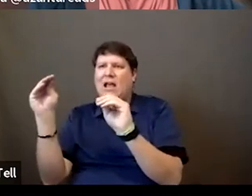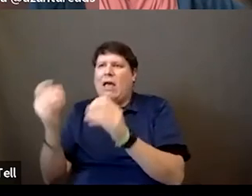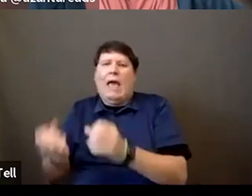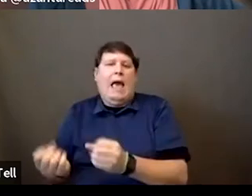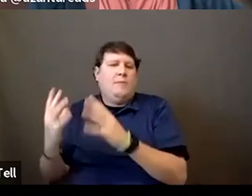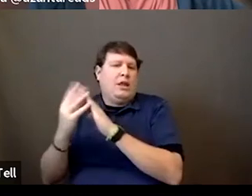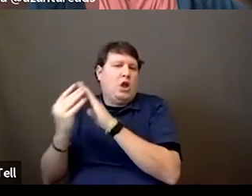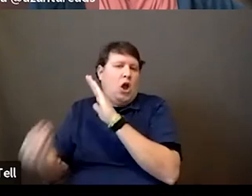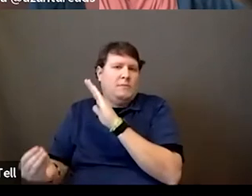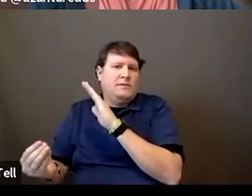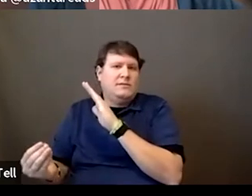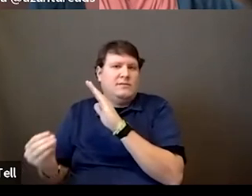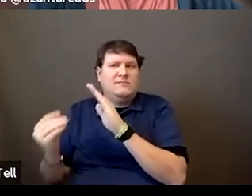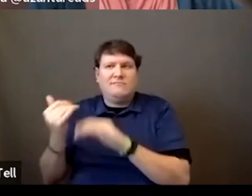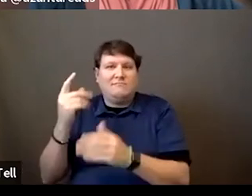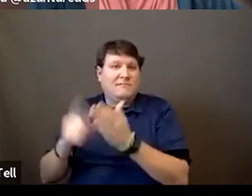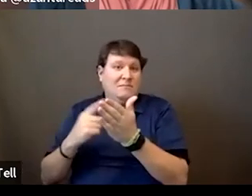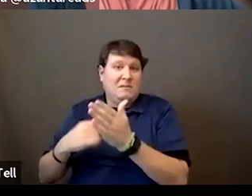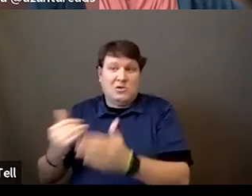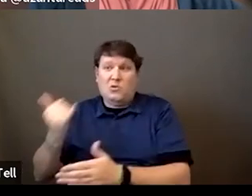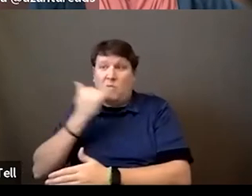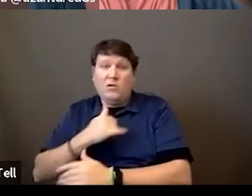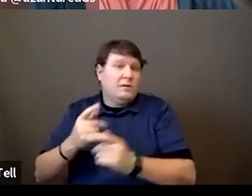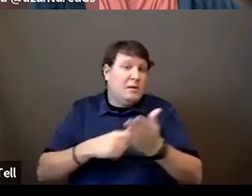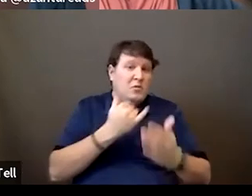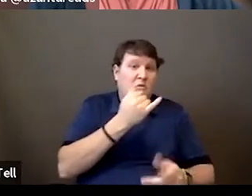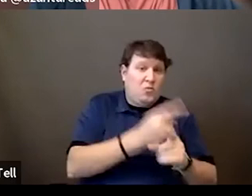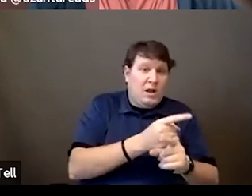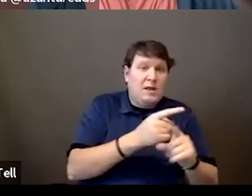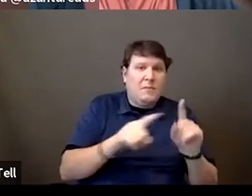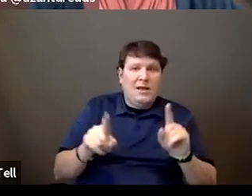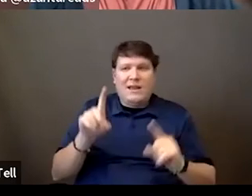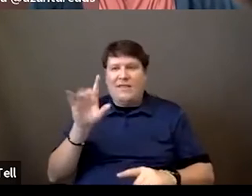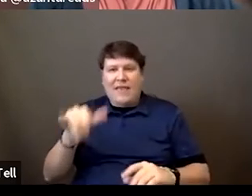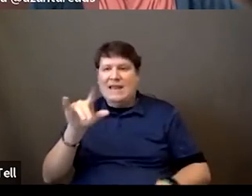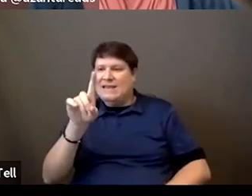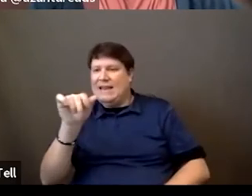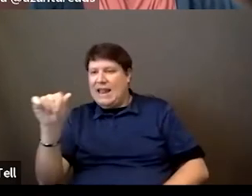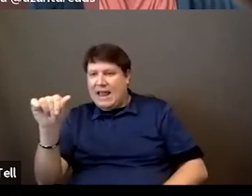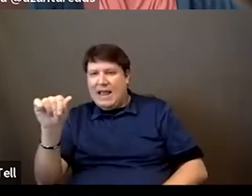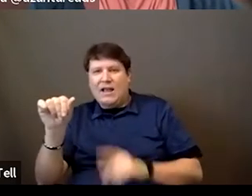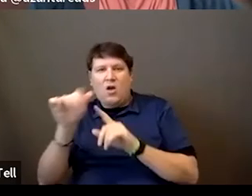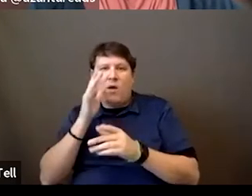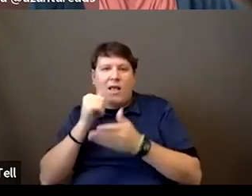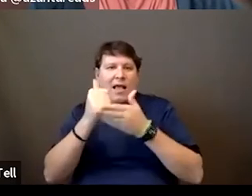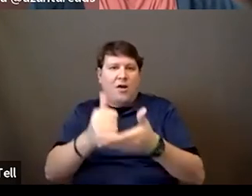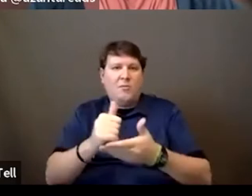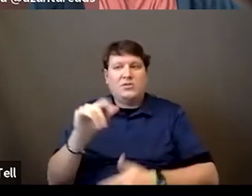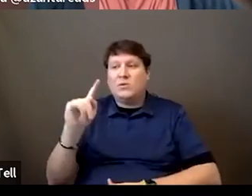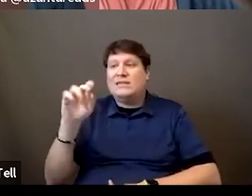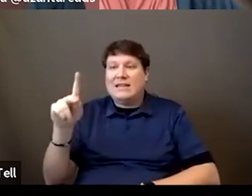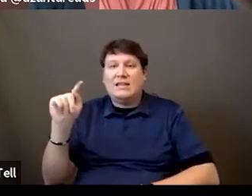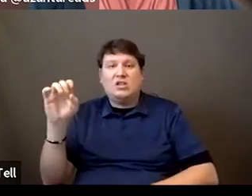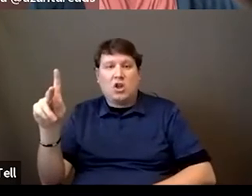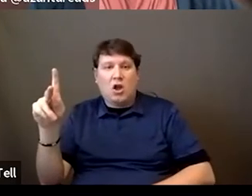lot of times they are wrong. Sometimes they're correct, but, you know, a lot of time, but with data also, that also helps. And TikTok is definitely sort of, it's that